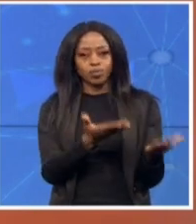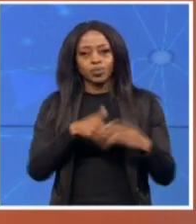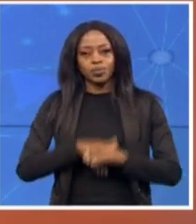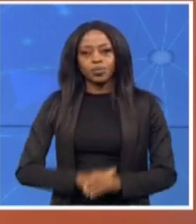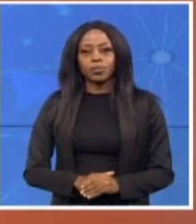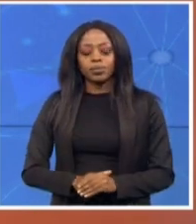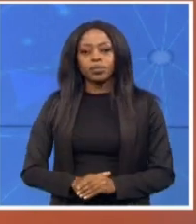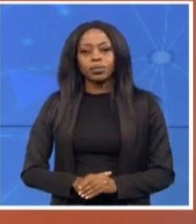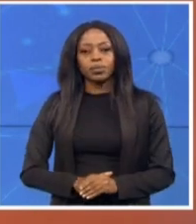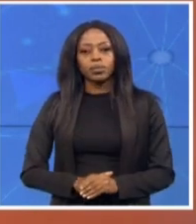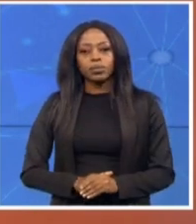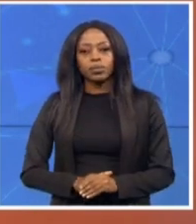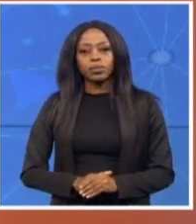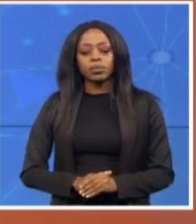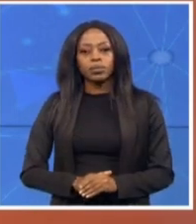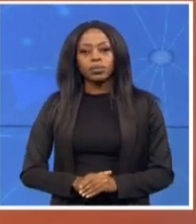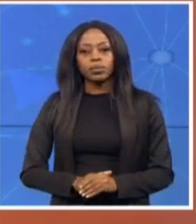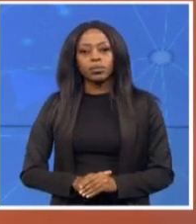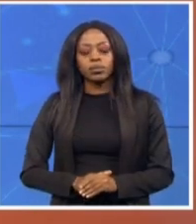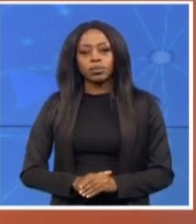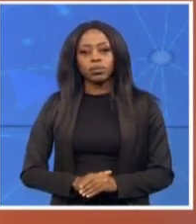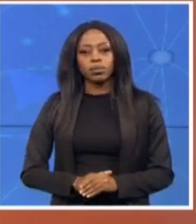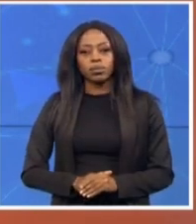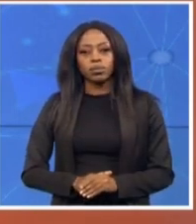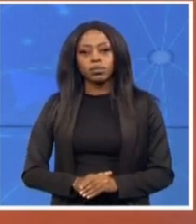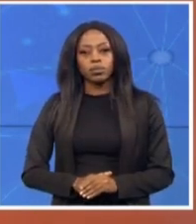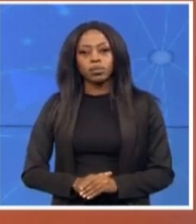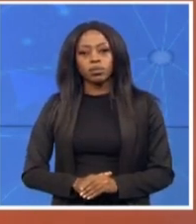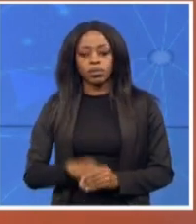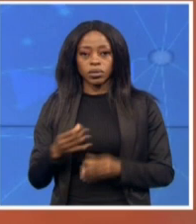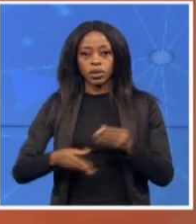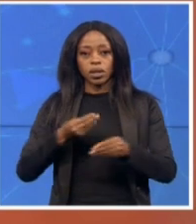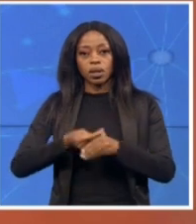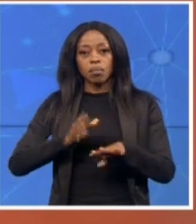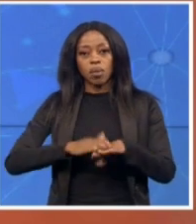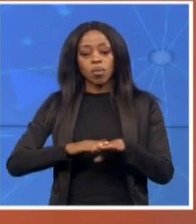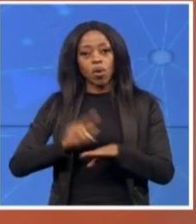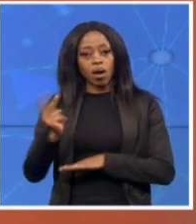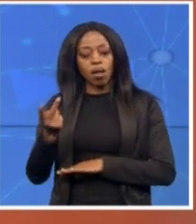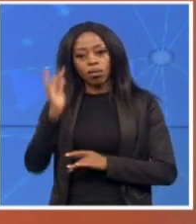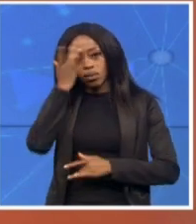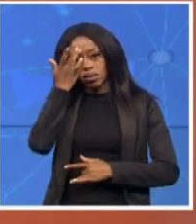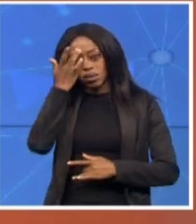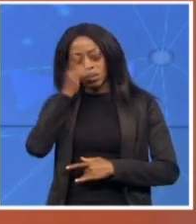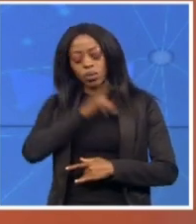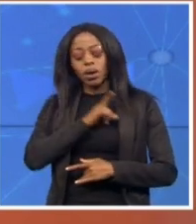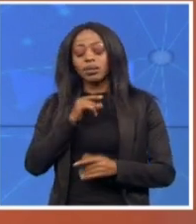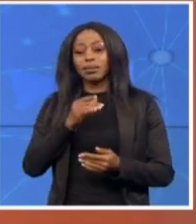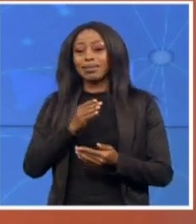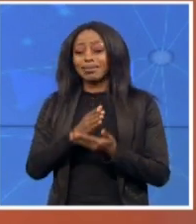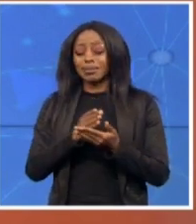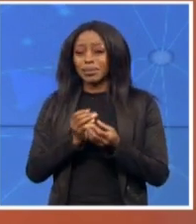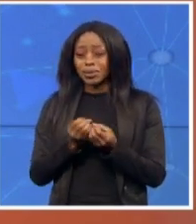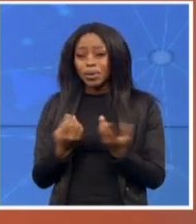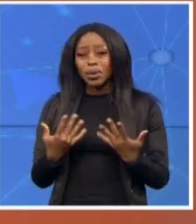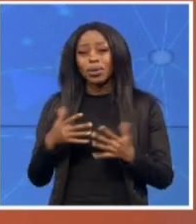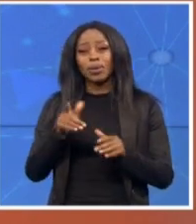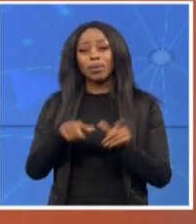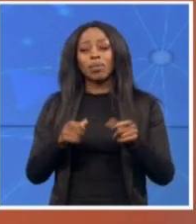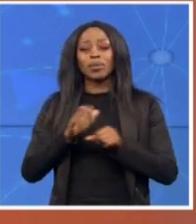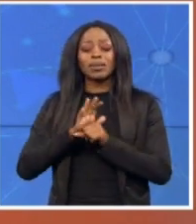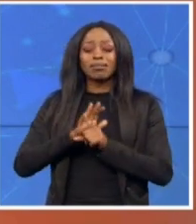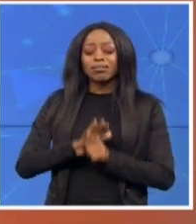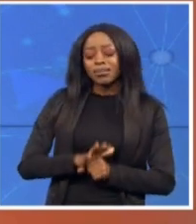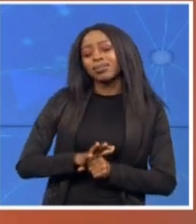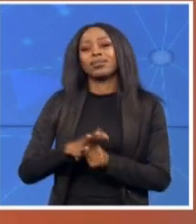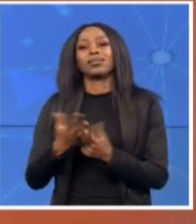other illnesses. The trauma cases that we have seen during this period, we appeal to the people not only to